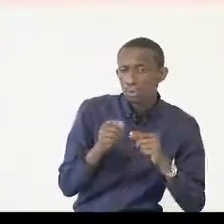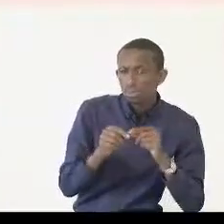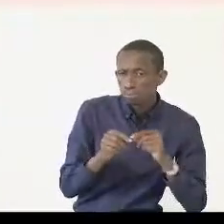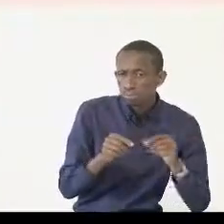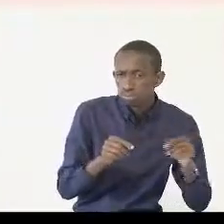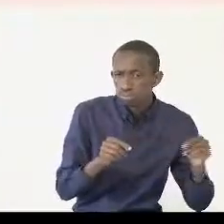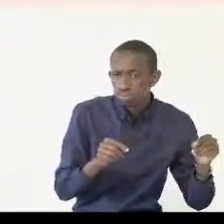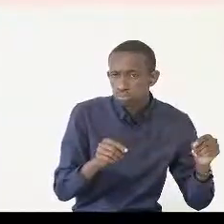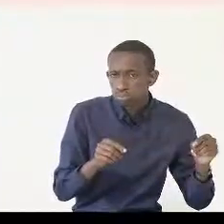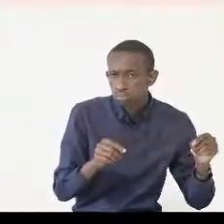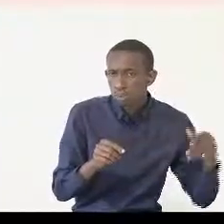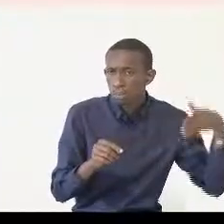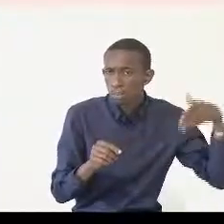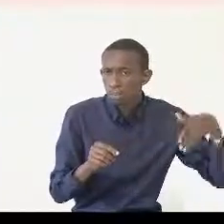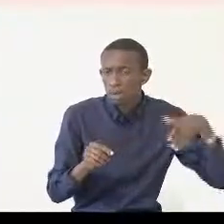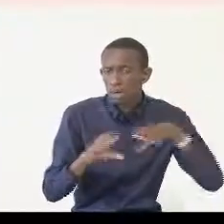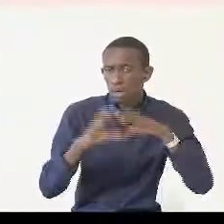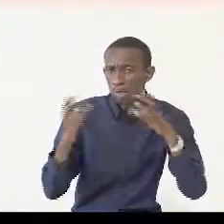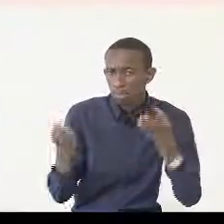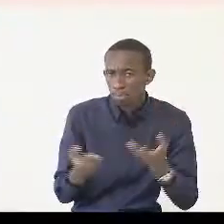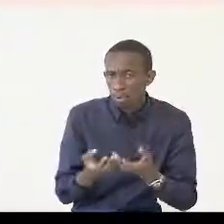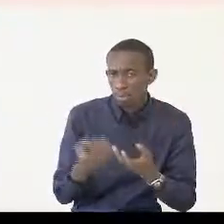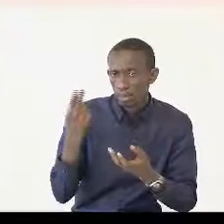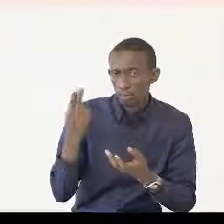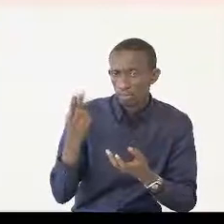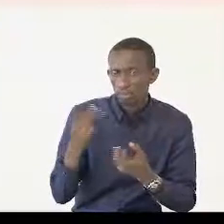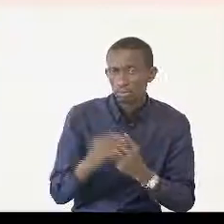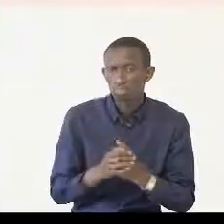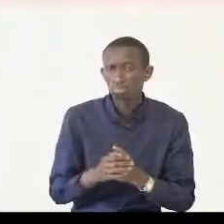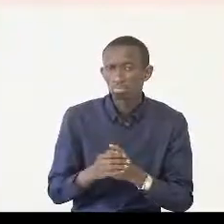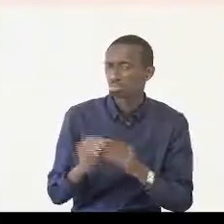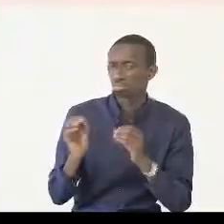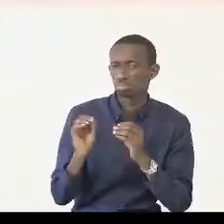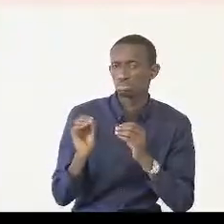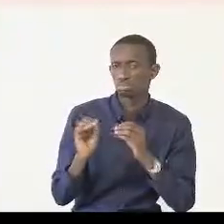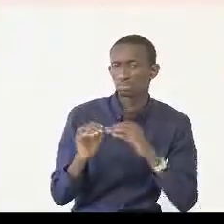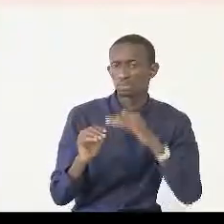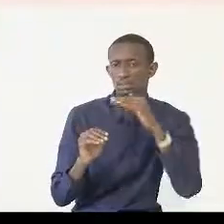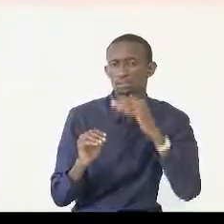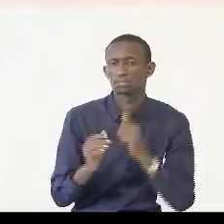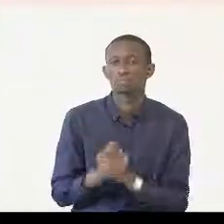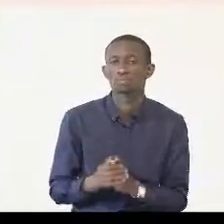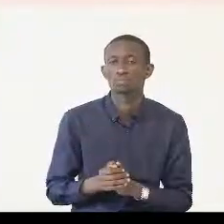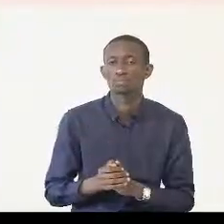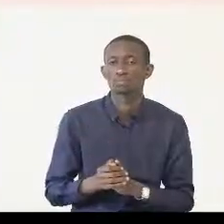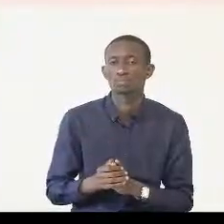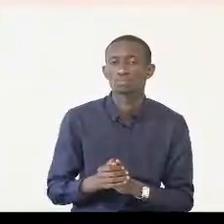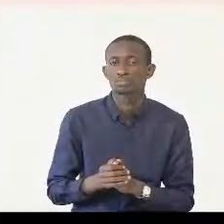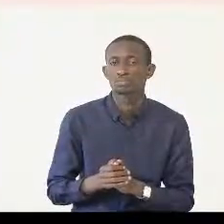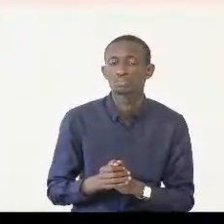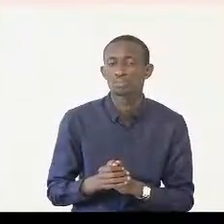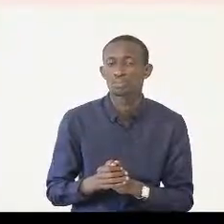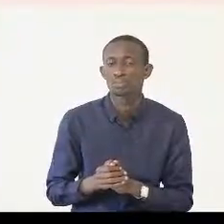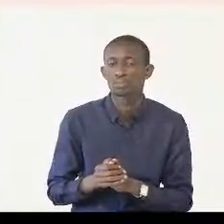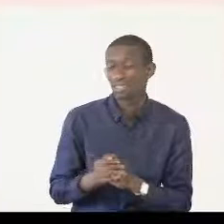of another bore number 2. Okay? So this will now make the